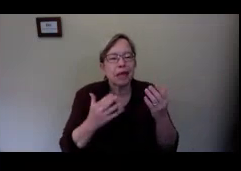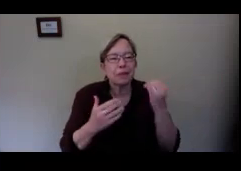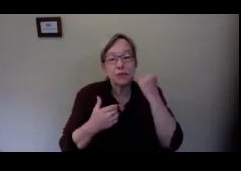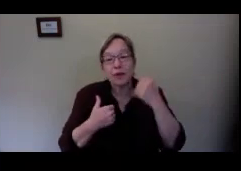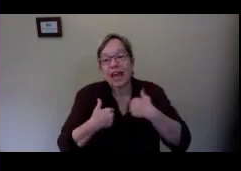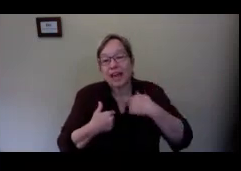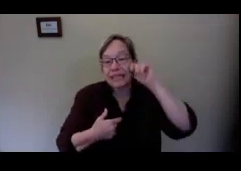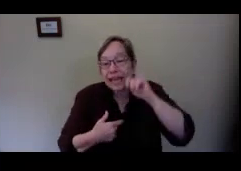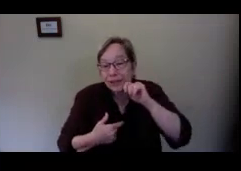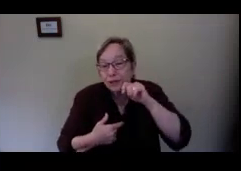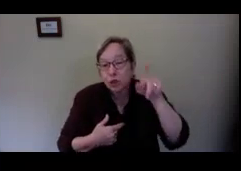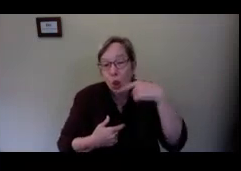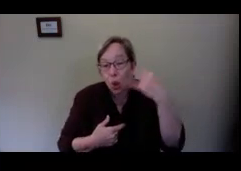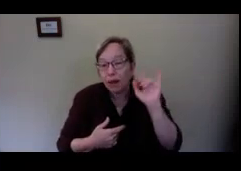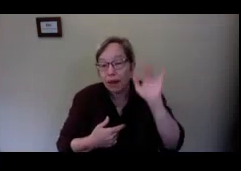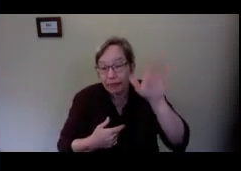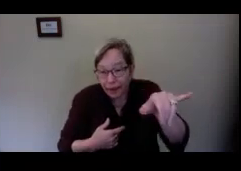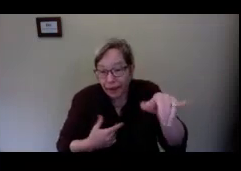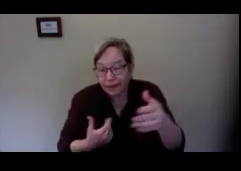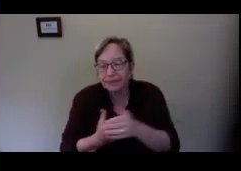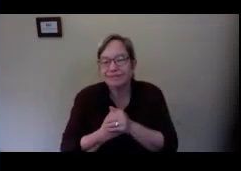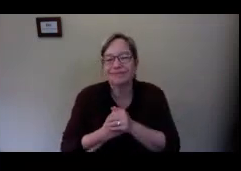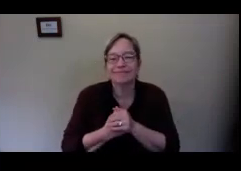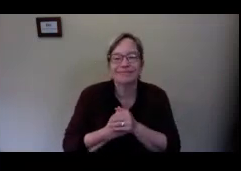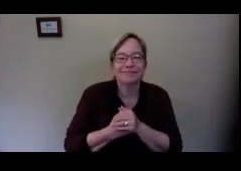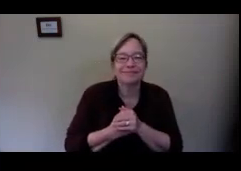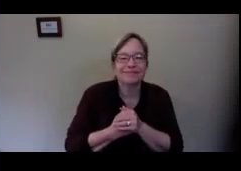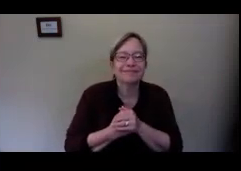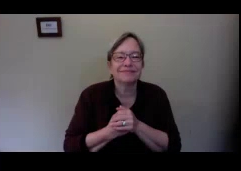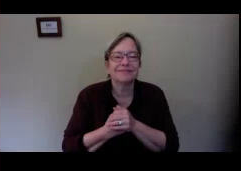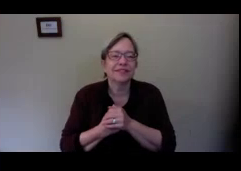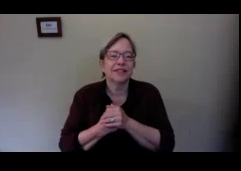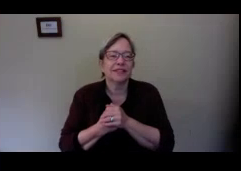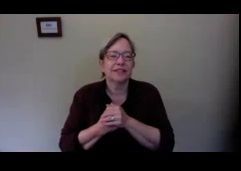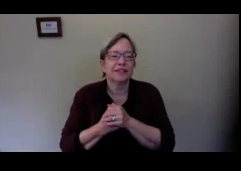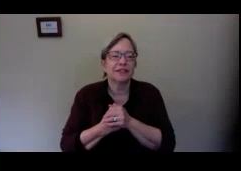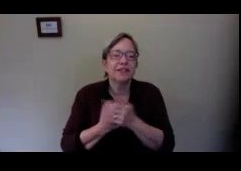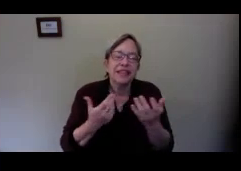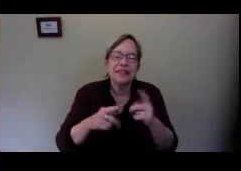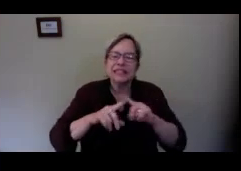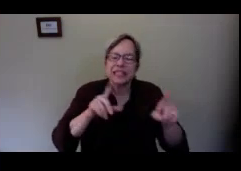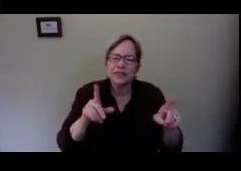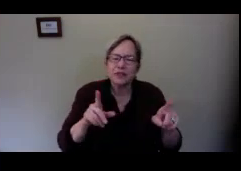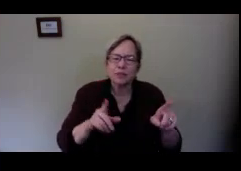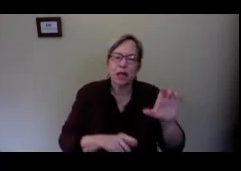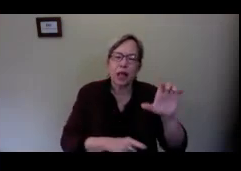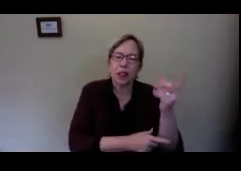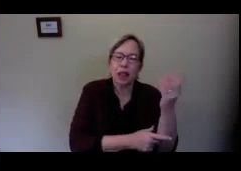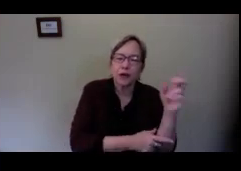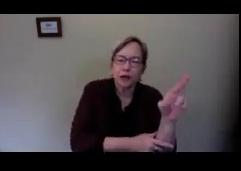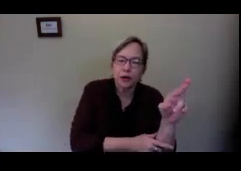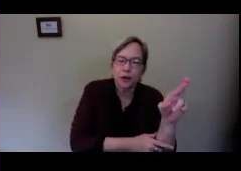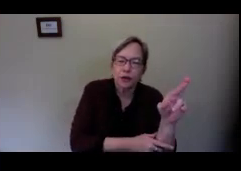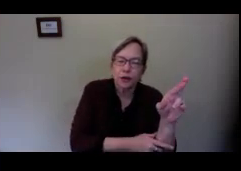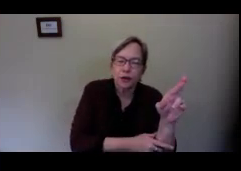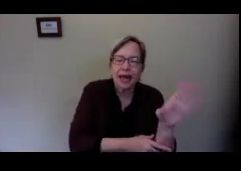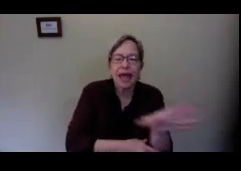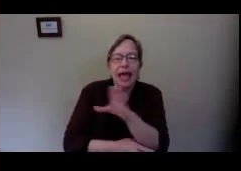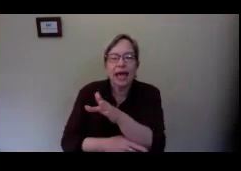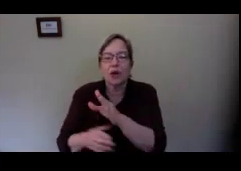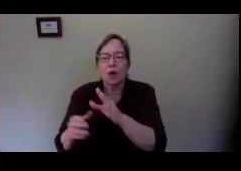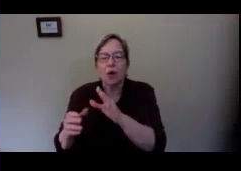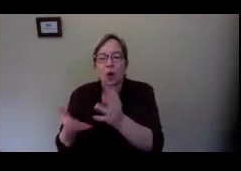teenagers or children, what their room's going to start to look like. So there is a difference between clutter and what we see on